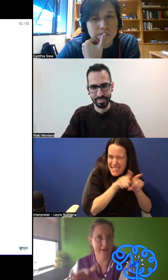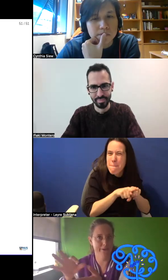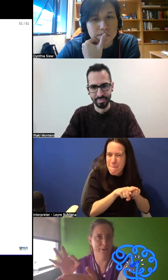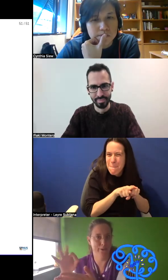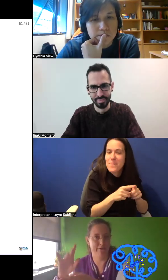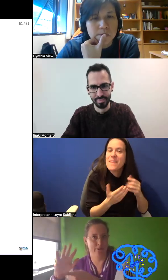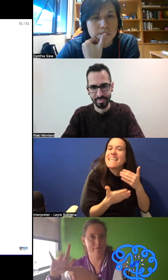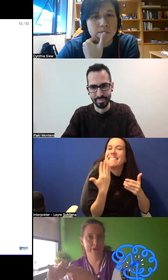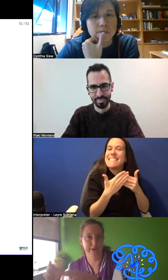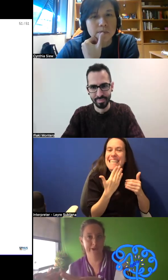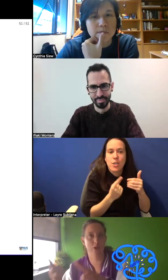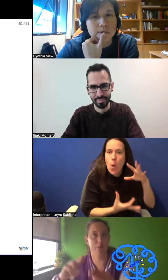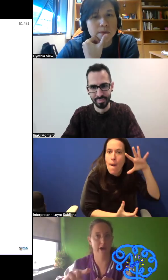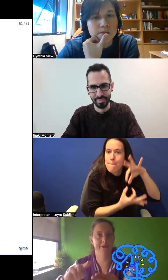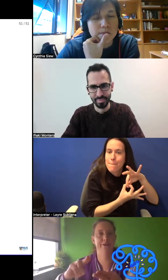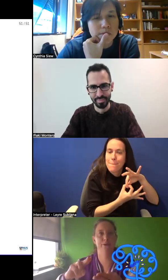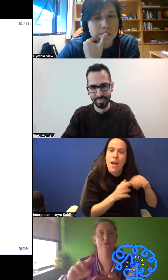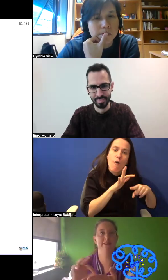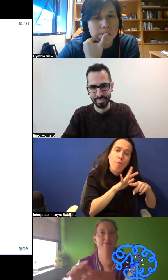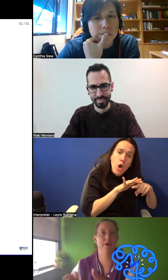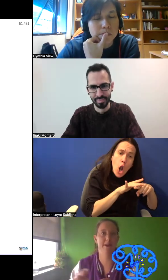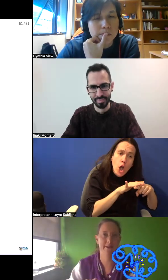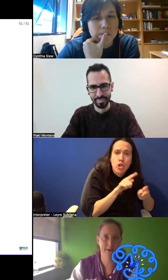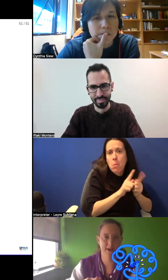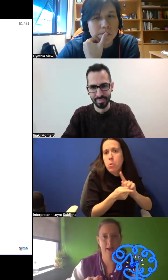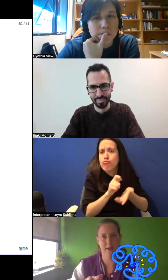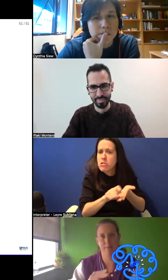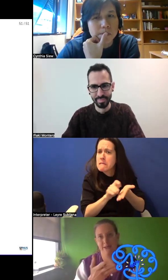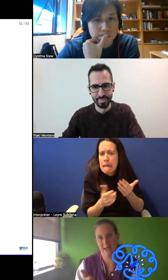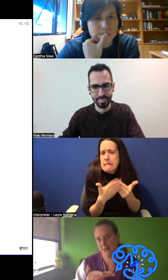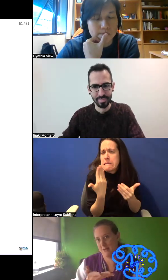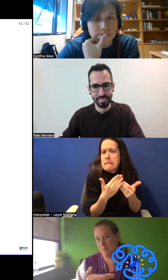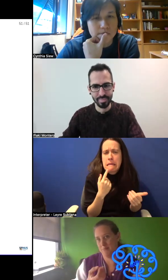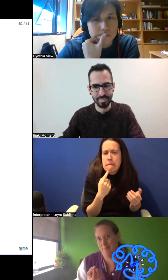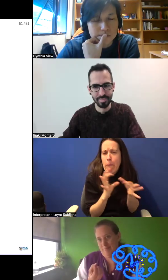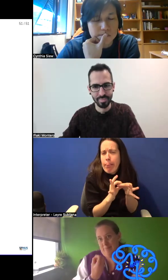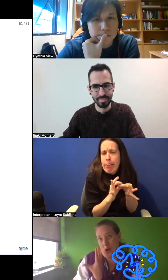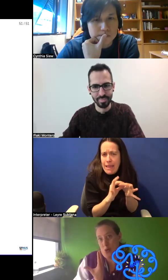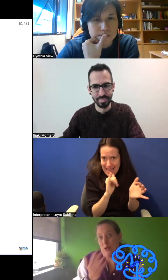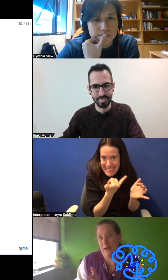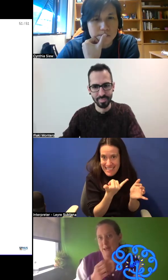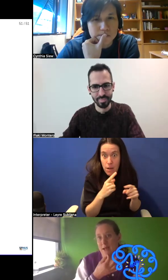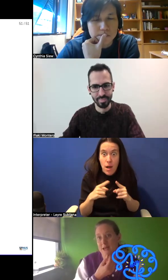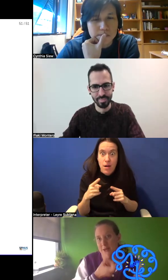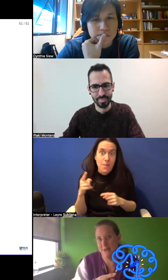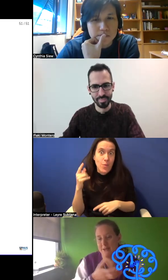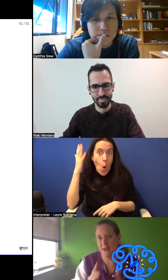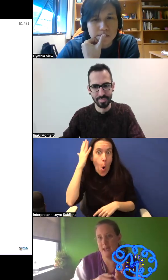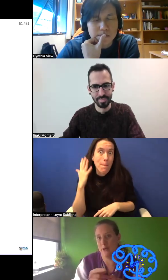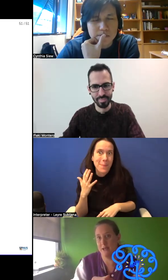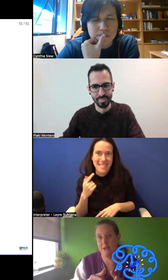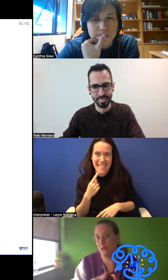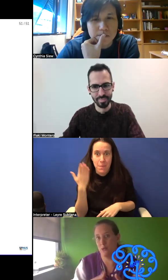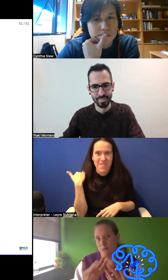map into from phonological part to written part. But as Hope already mentioned,